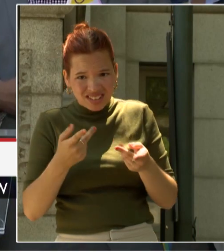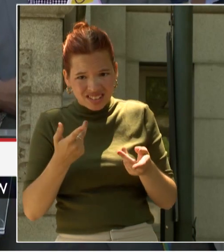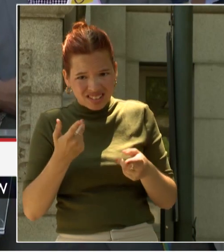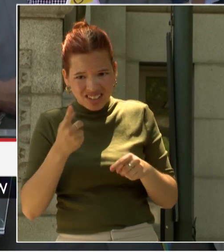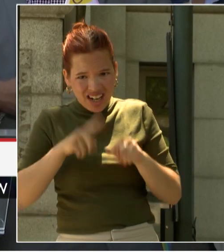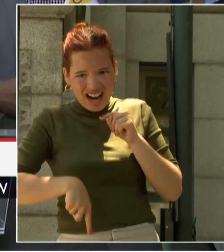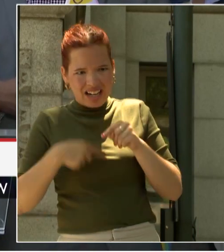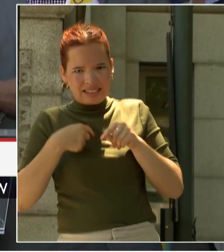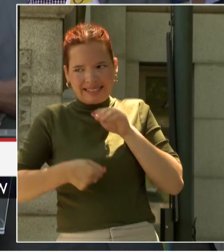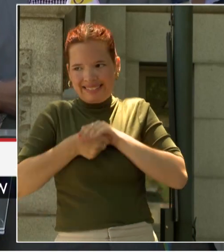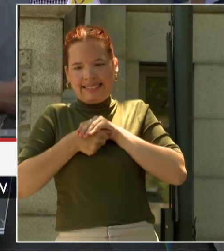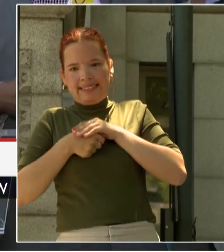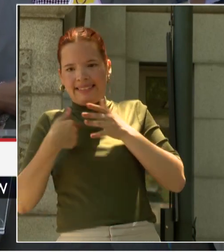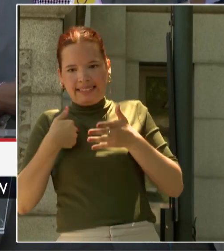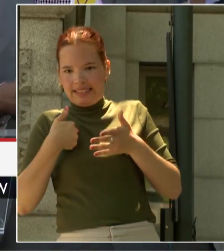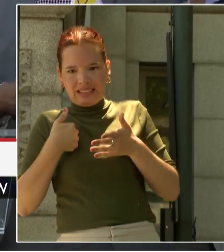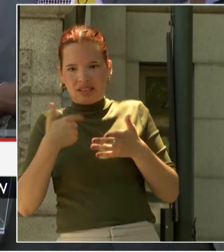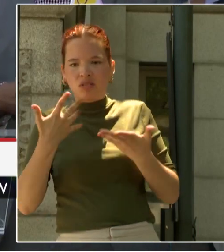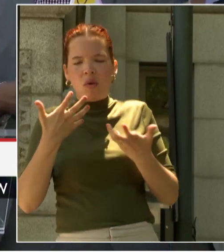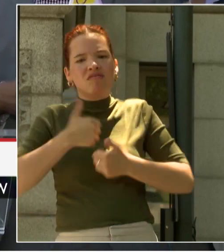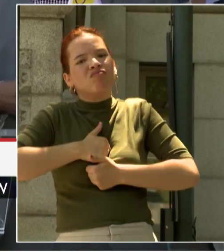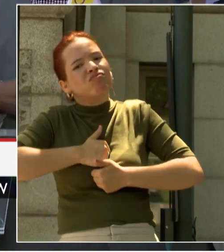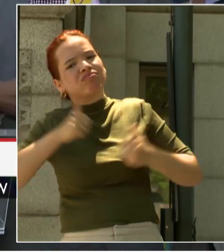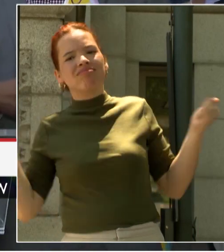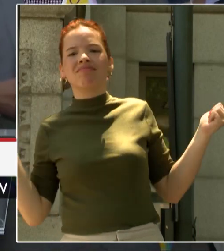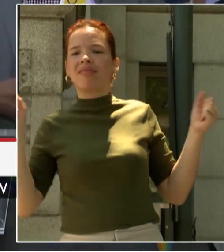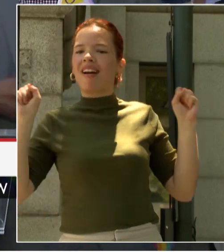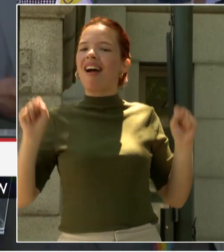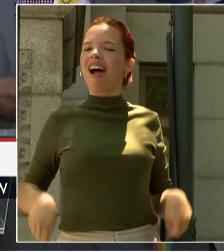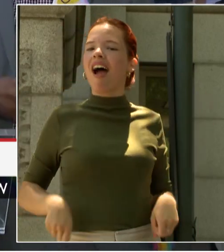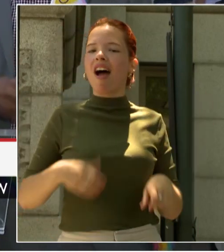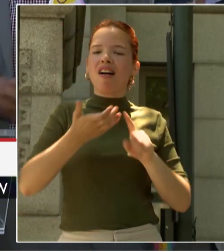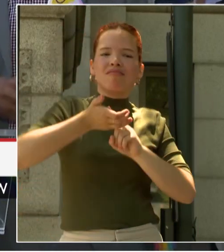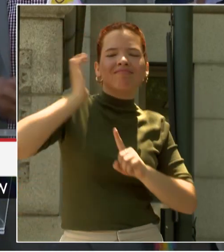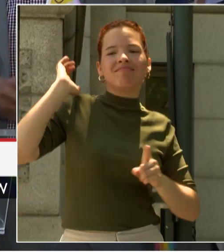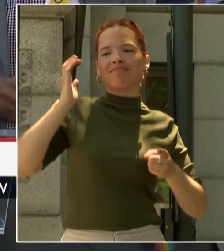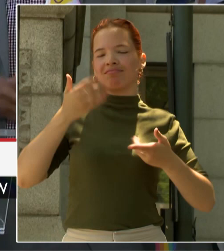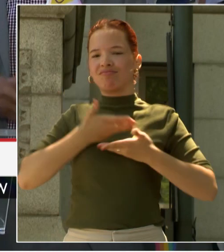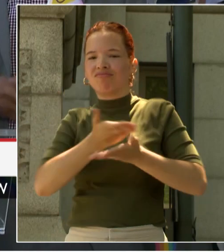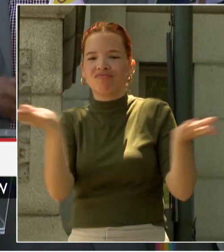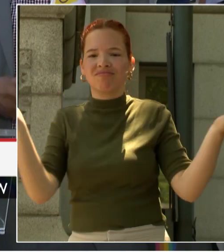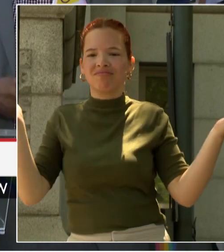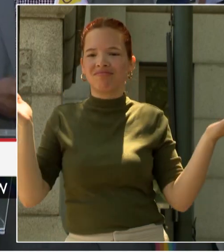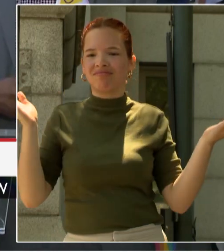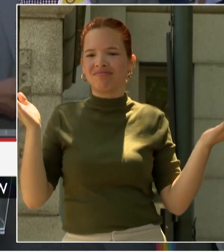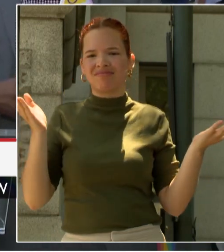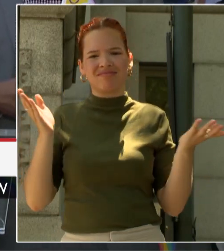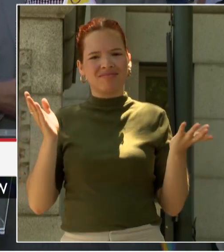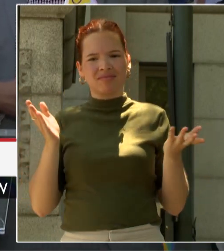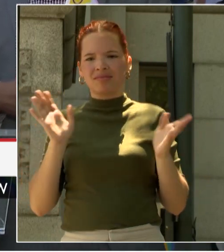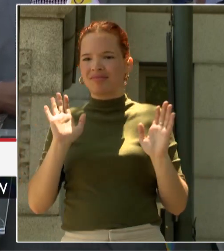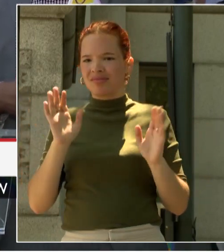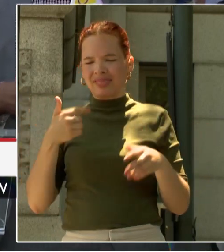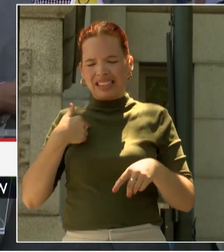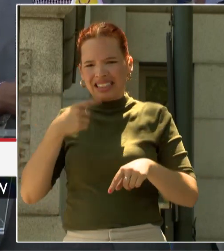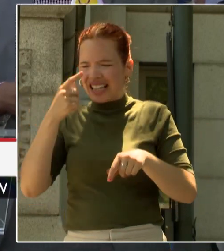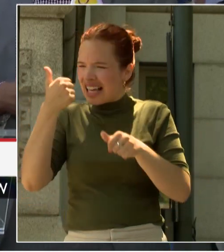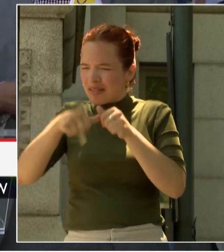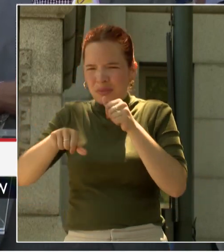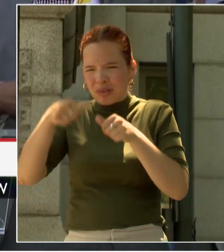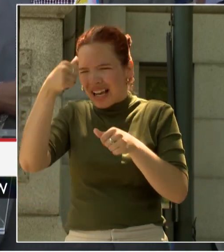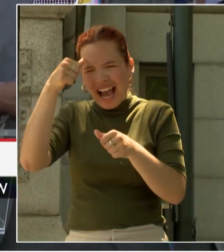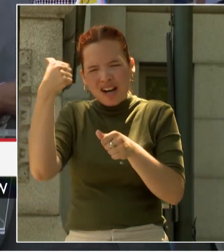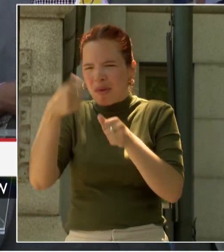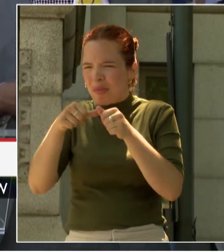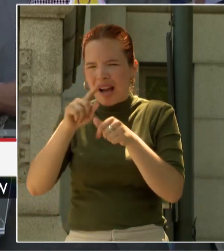district. And that has stayed with me. That short conversation, I don't even know their names, but having that short conversation on Pennsylvania